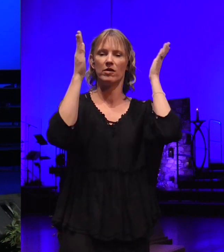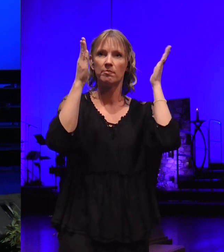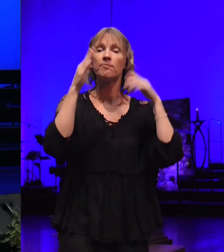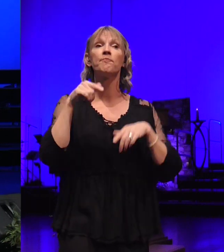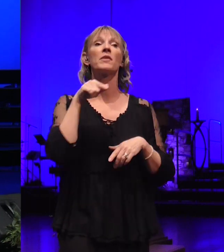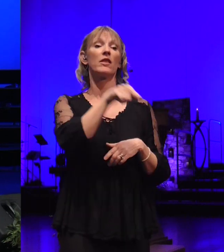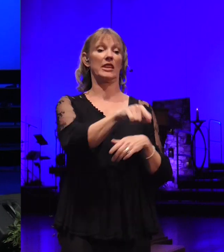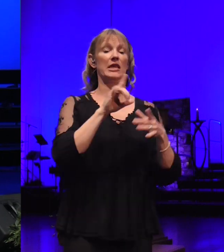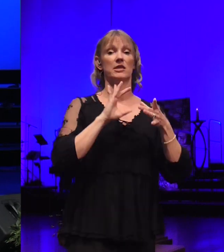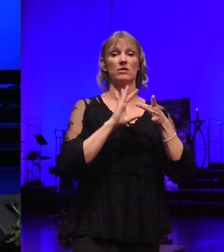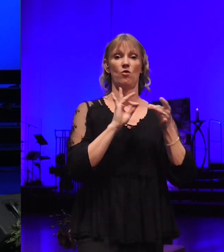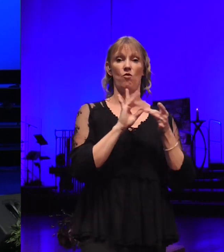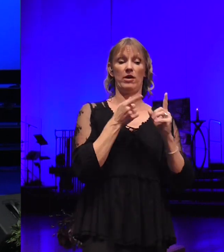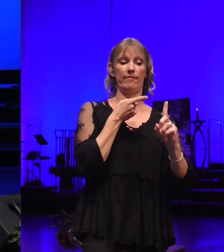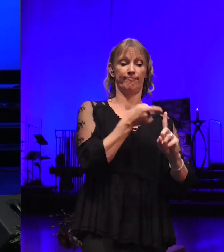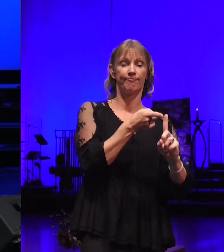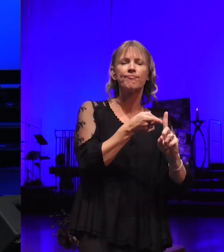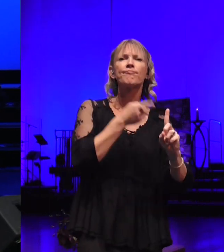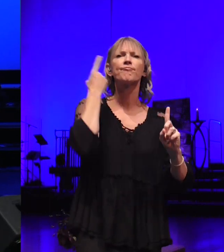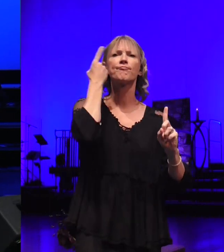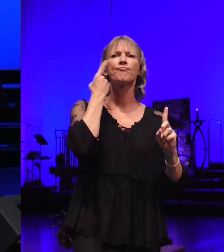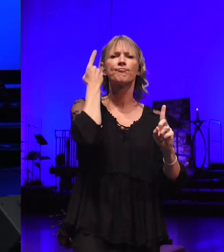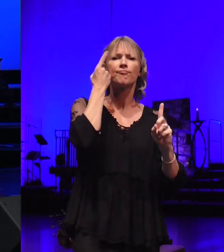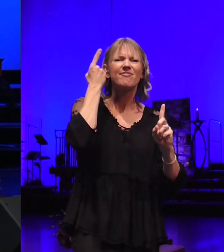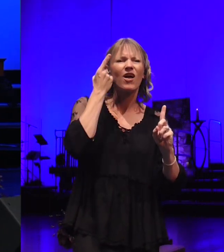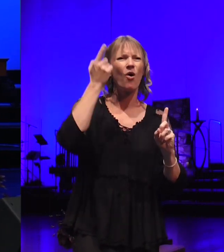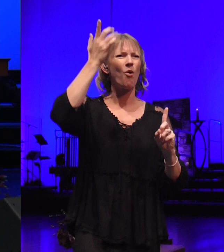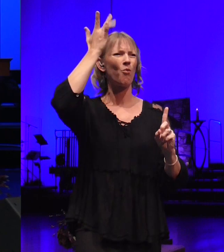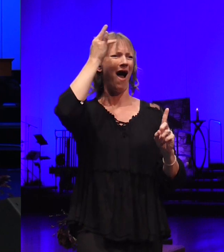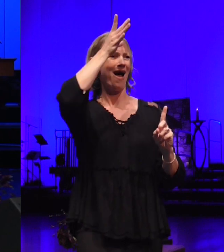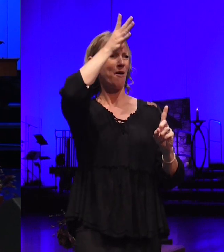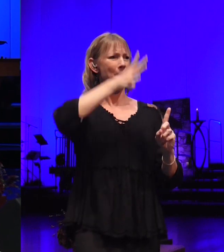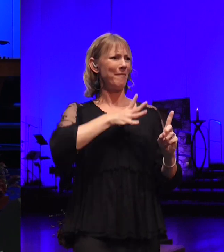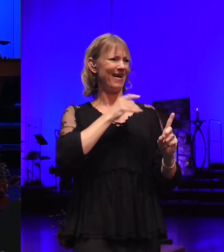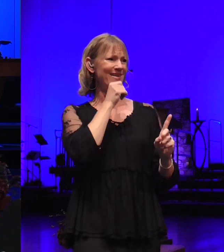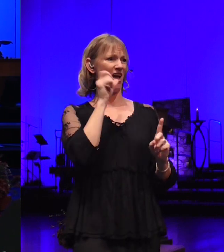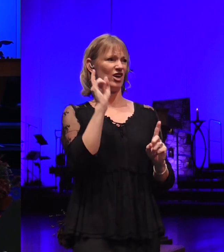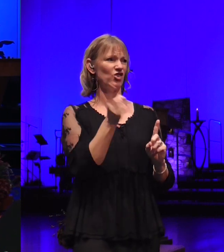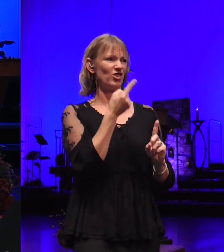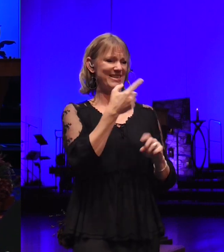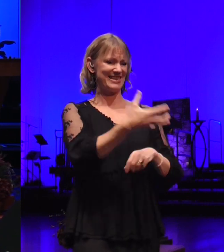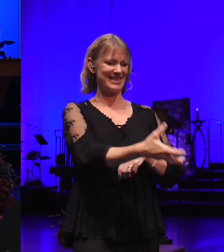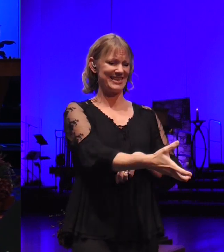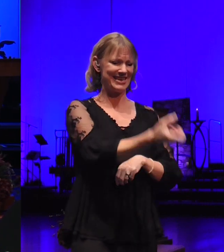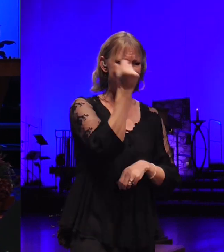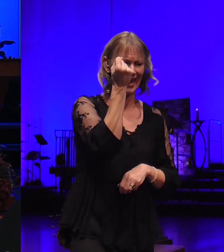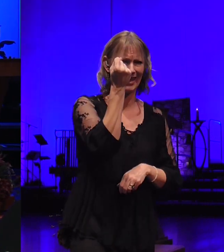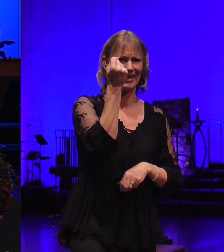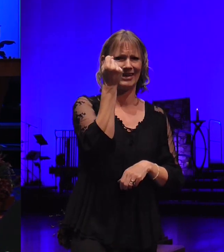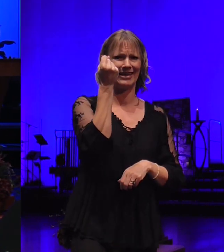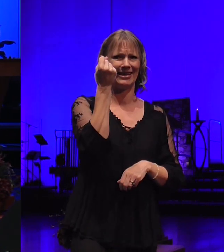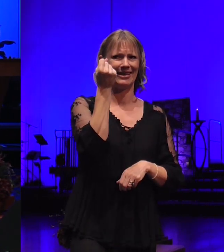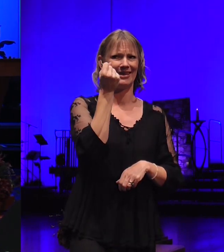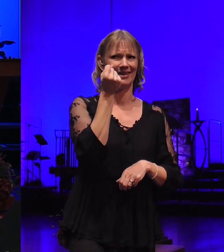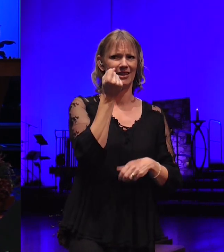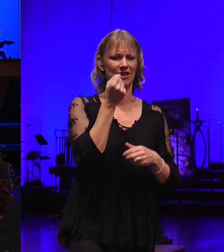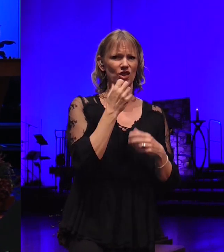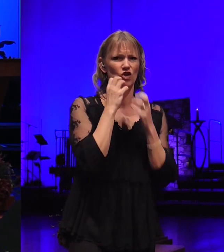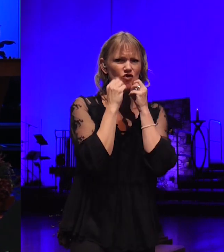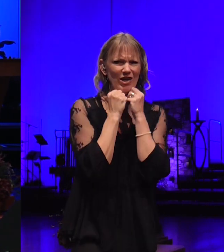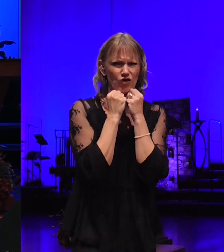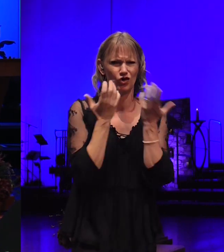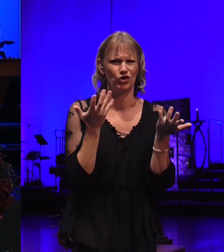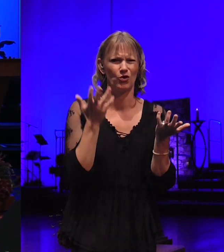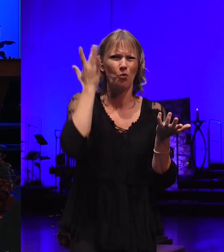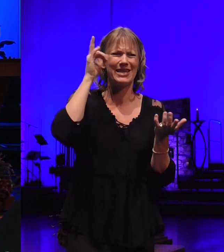particular parable, consider, why didn't the guy just take the treasure? Why does he